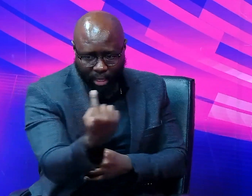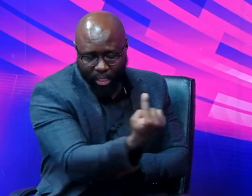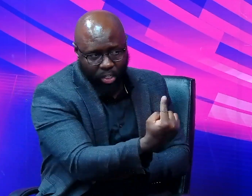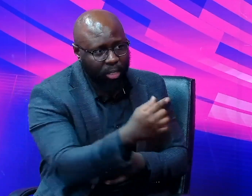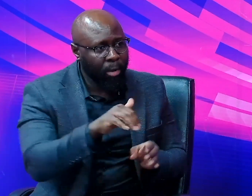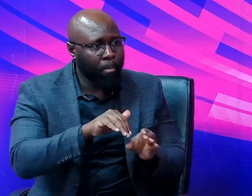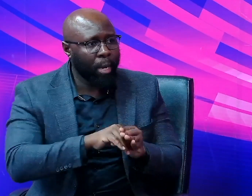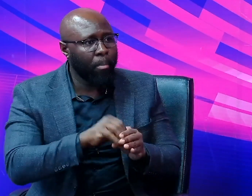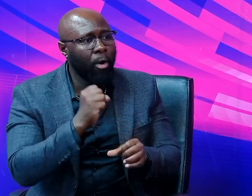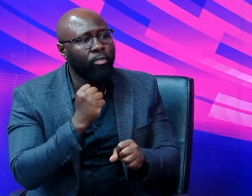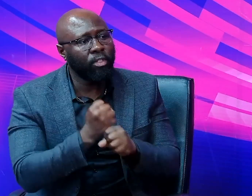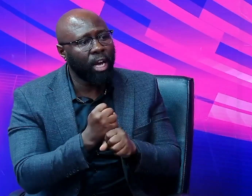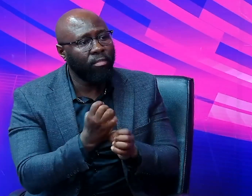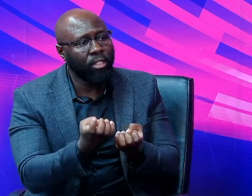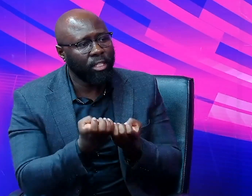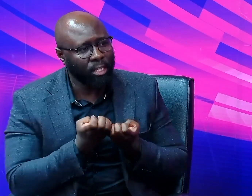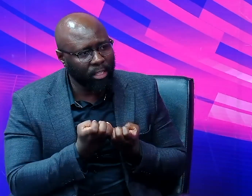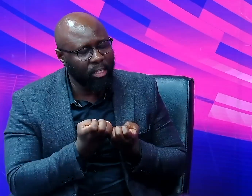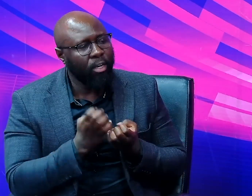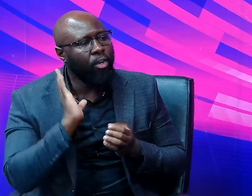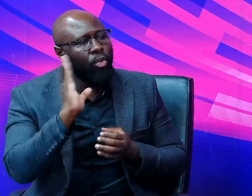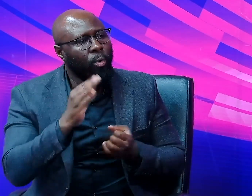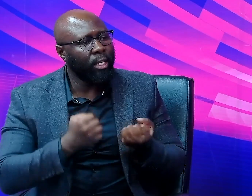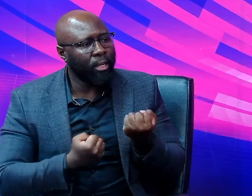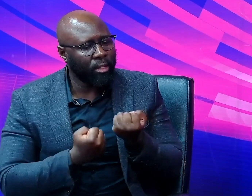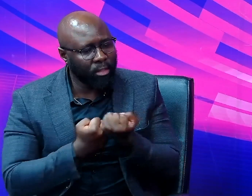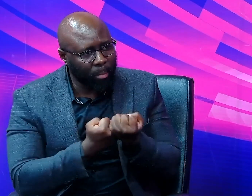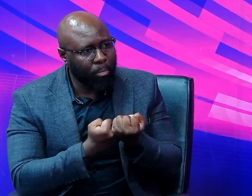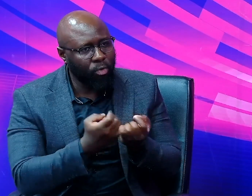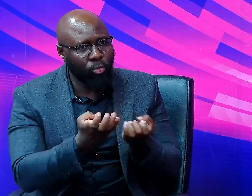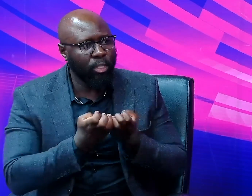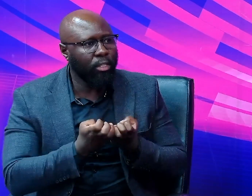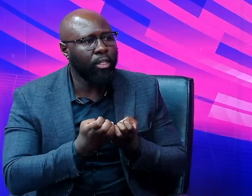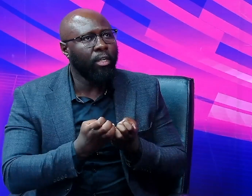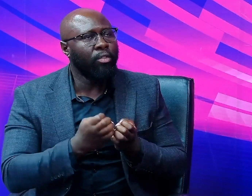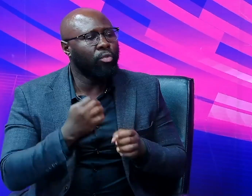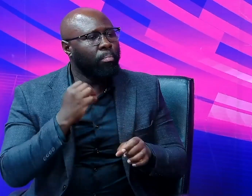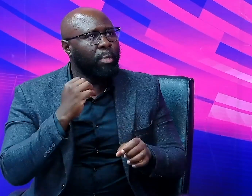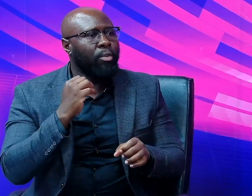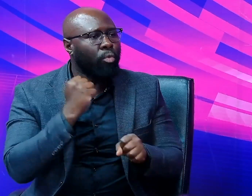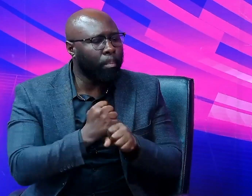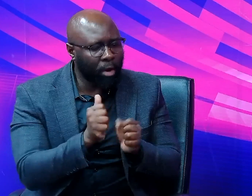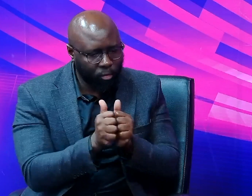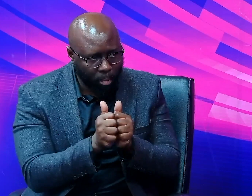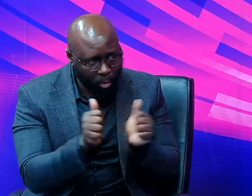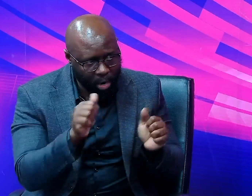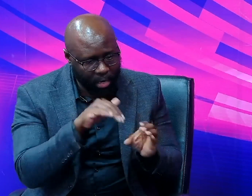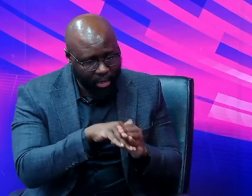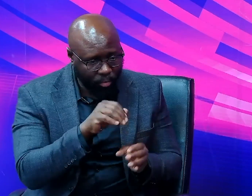and the practice of this policy, it will depend on each member of staff needs, what support they need,